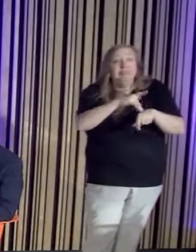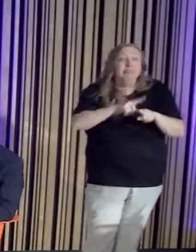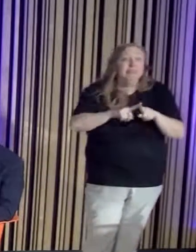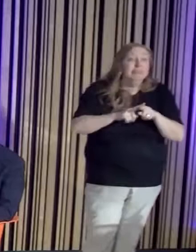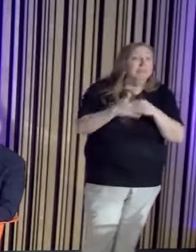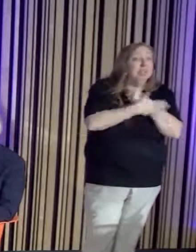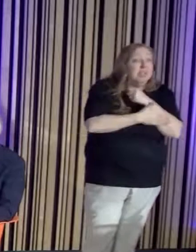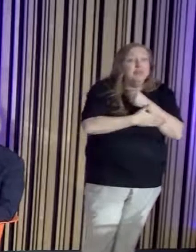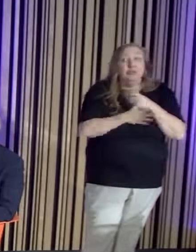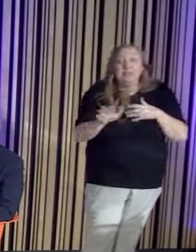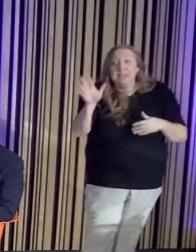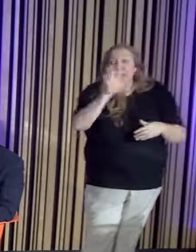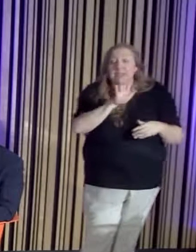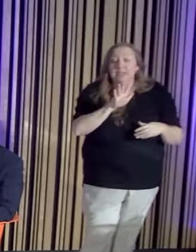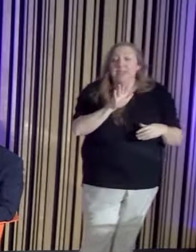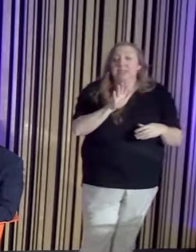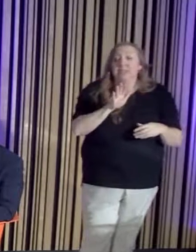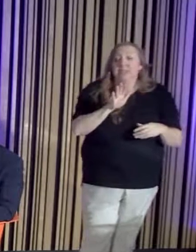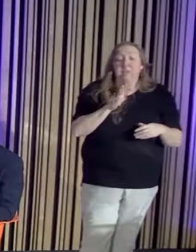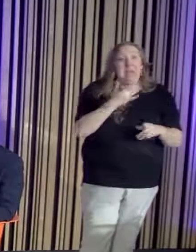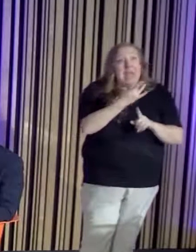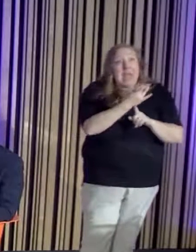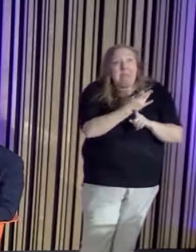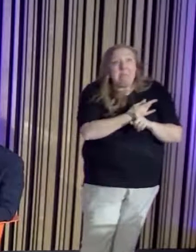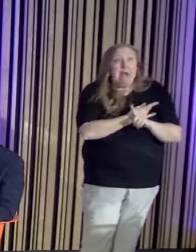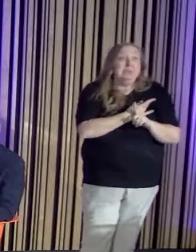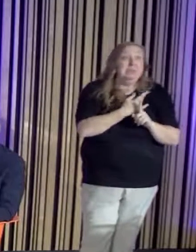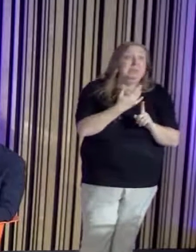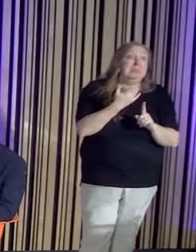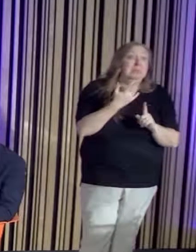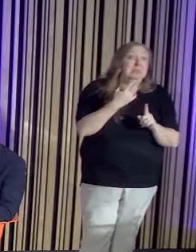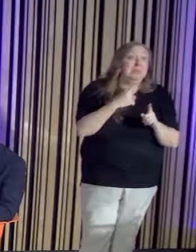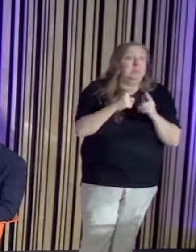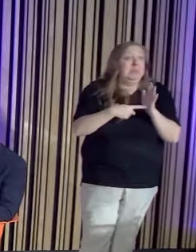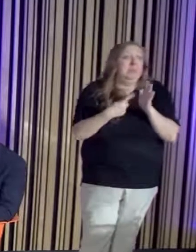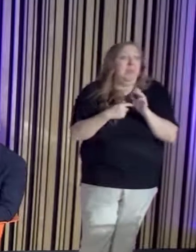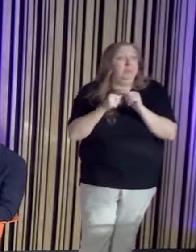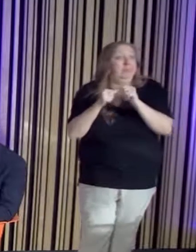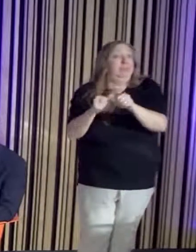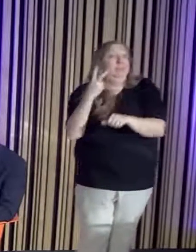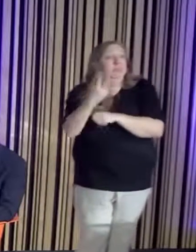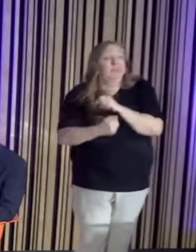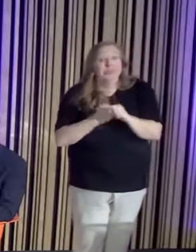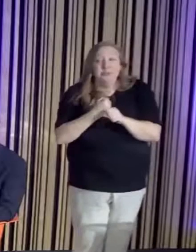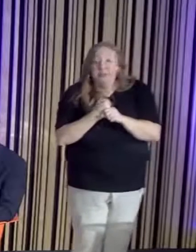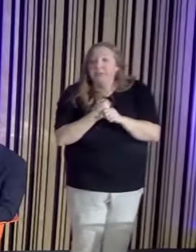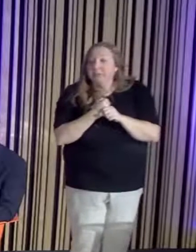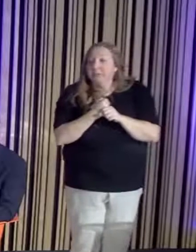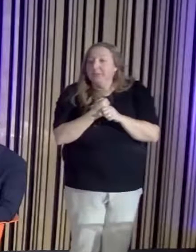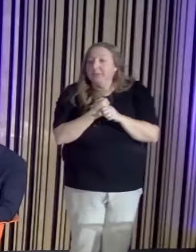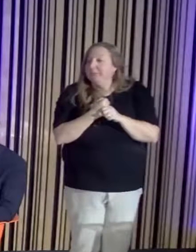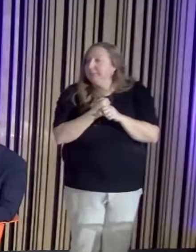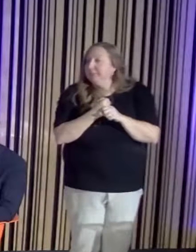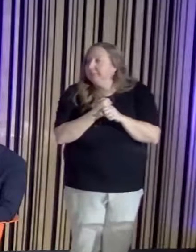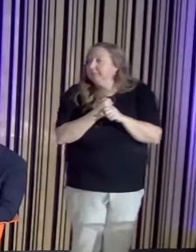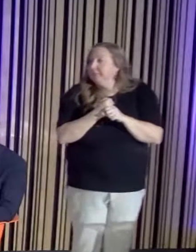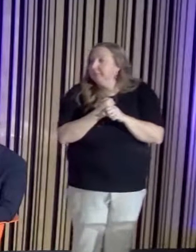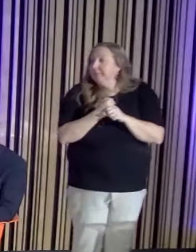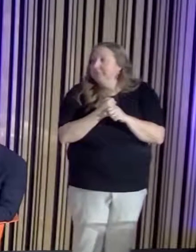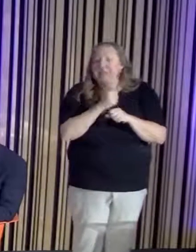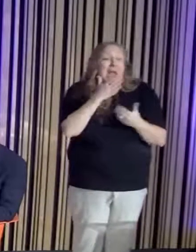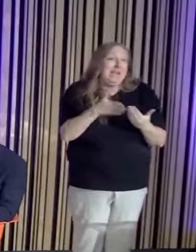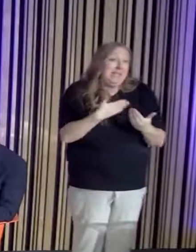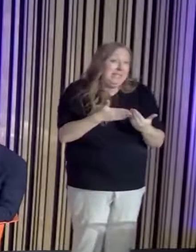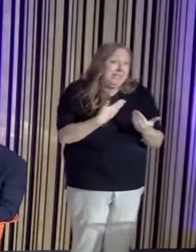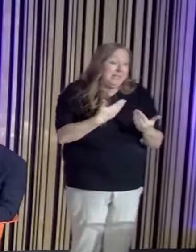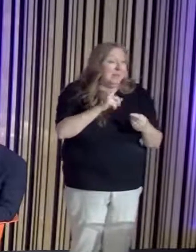takes 8 months to a year to have from the countries. It's a lot of cooperation. It's not easy. So when you are in